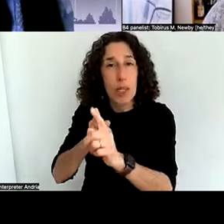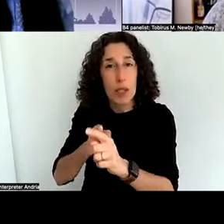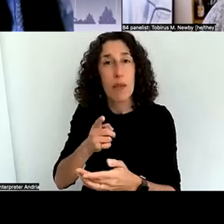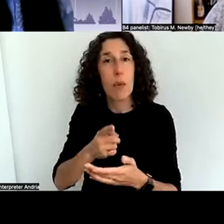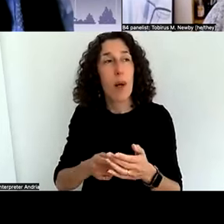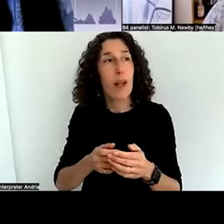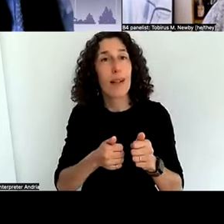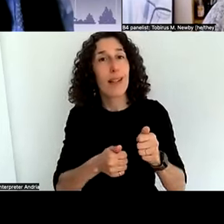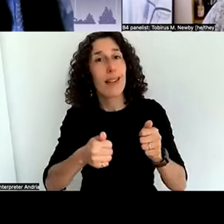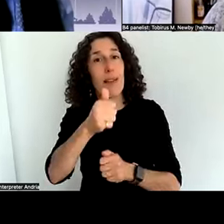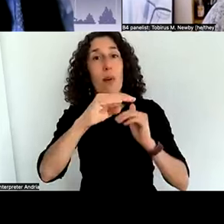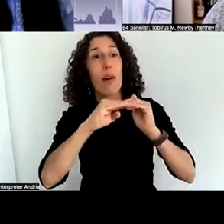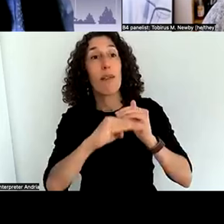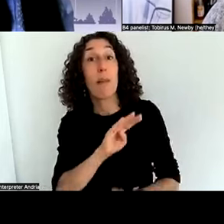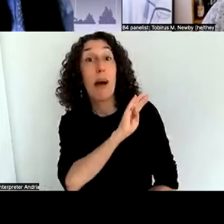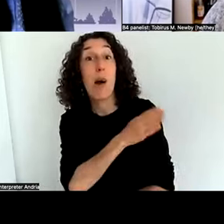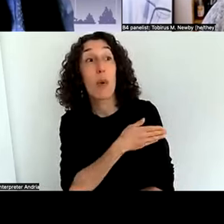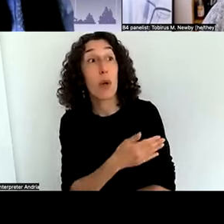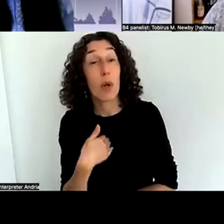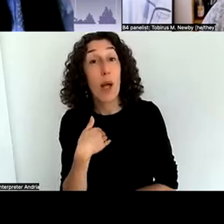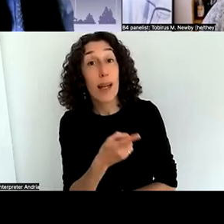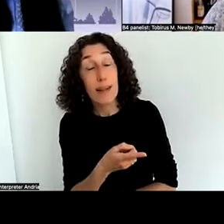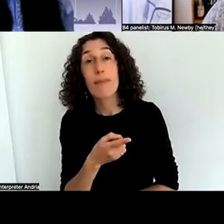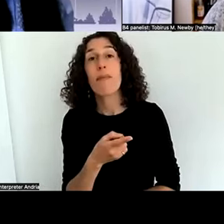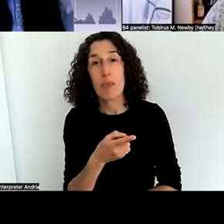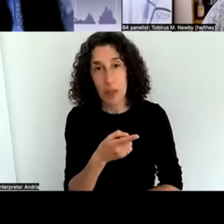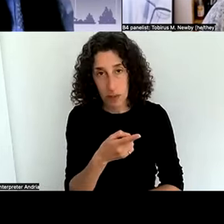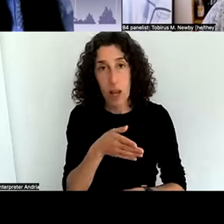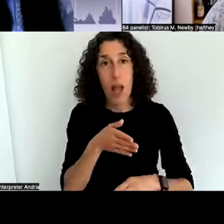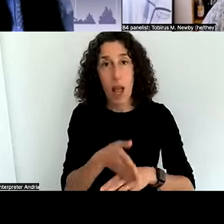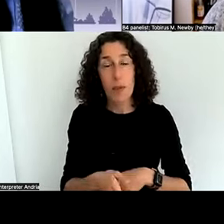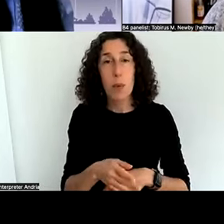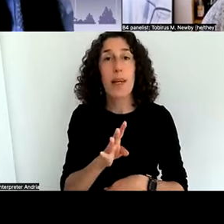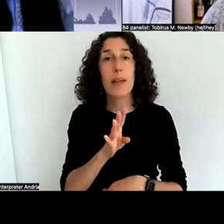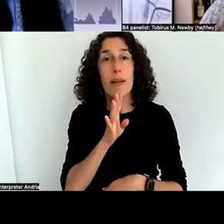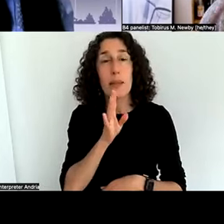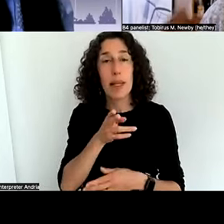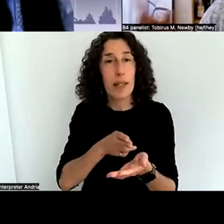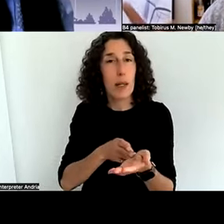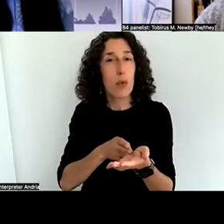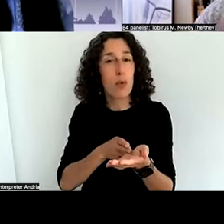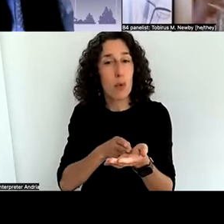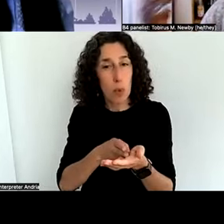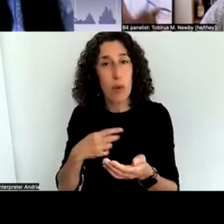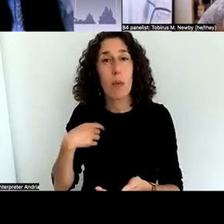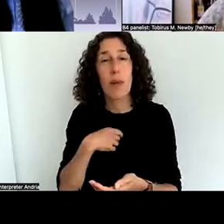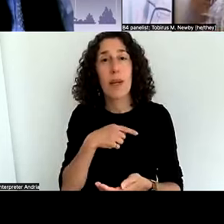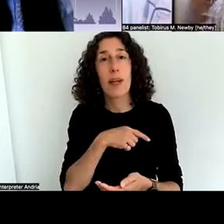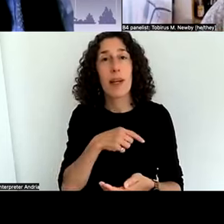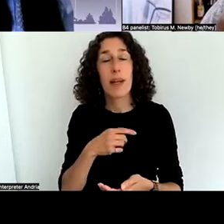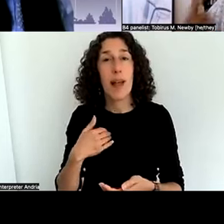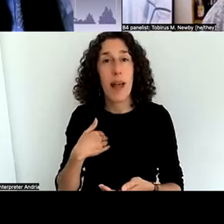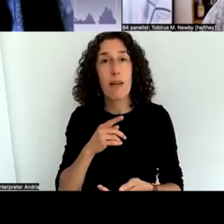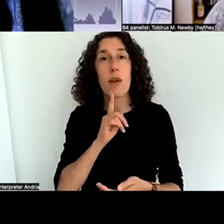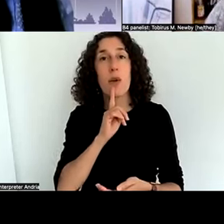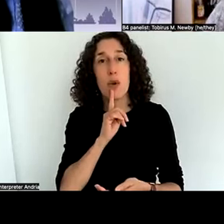truth in those situations. And I think that's when we can really begin to engage critically as we know that things and violence and